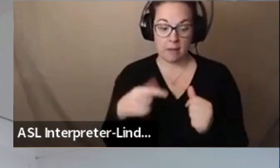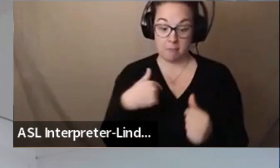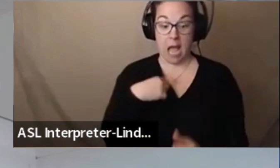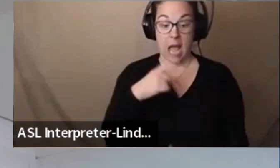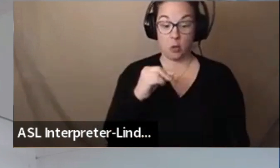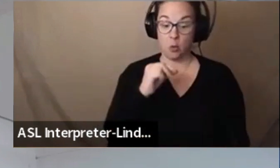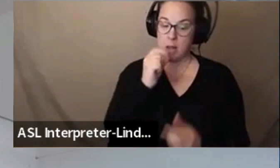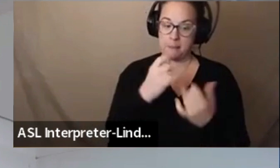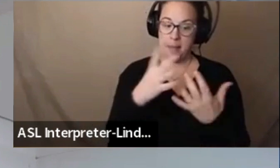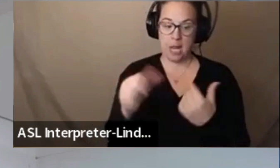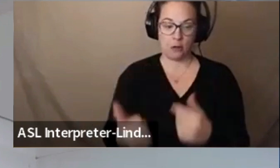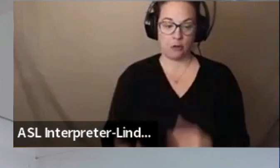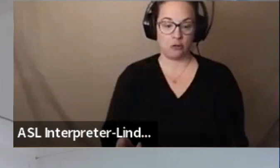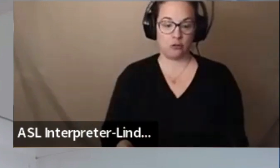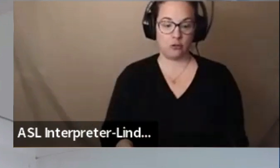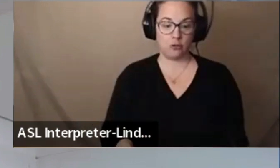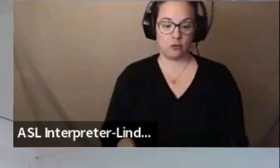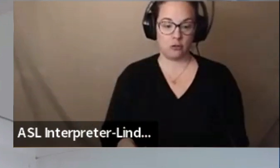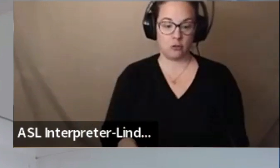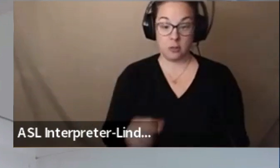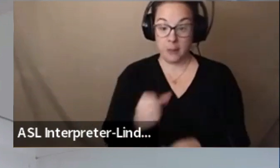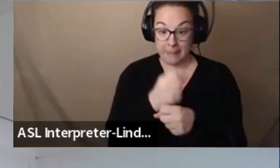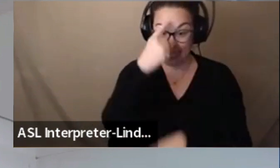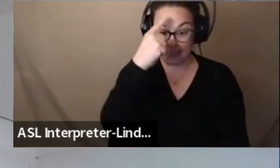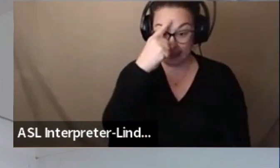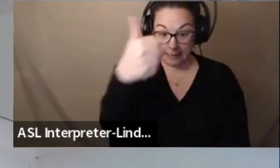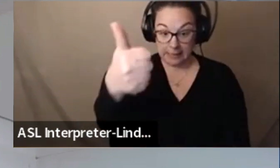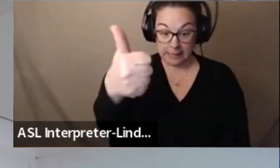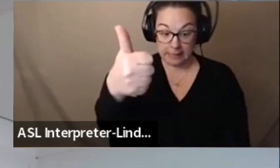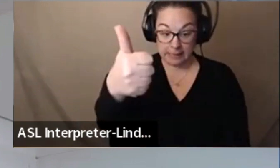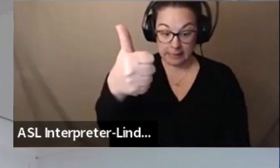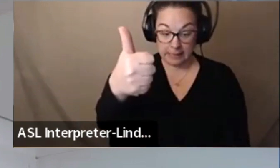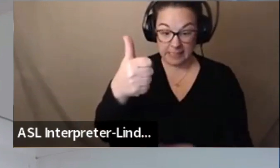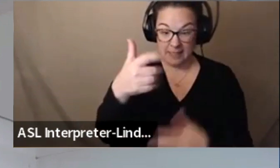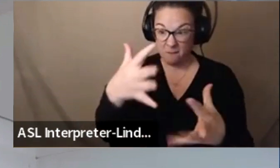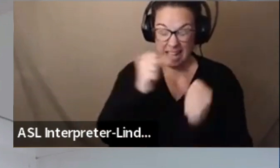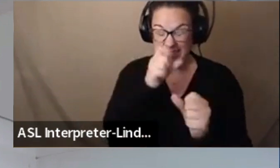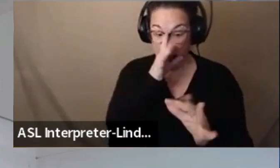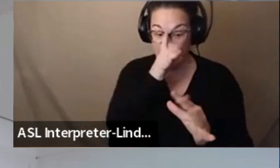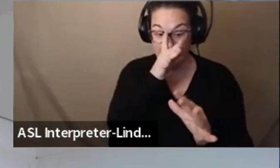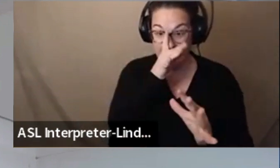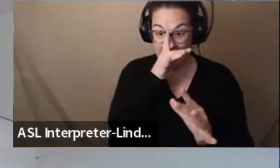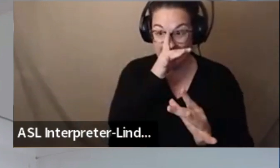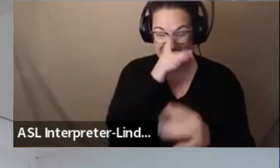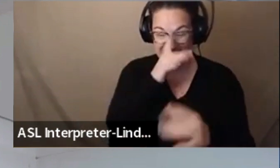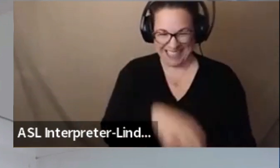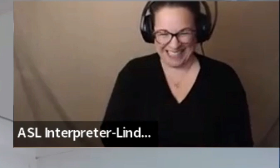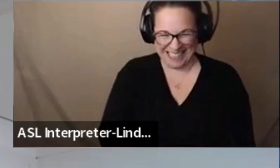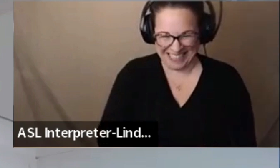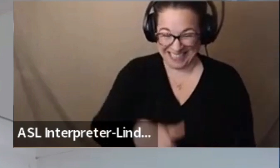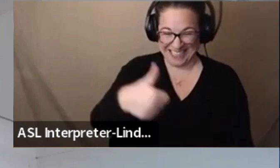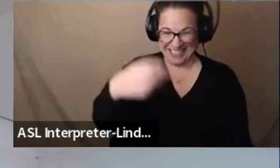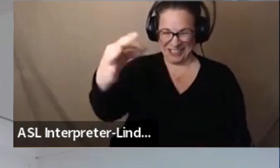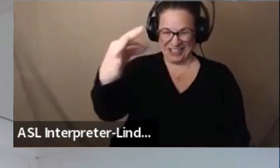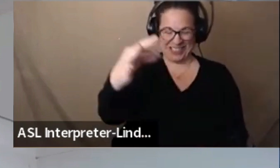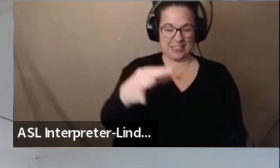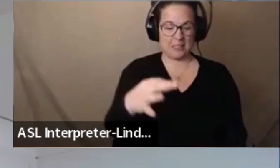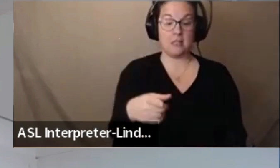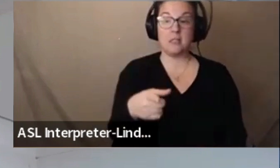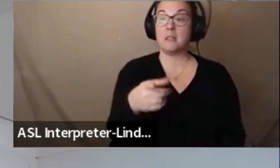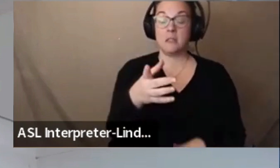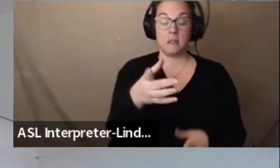do. Am I making sense? I'm talking too quickly? All good?